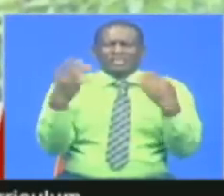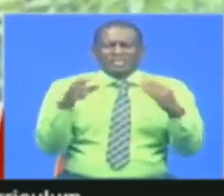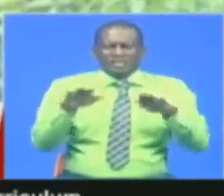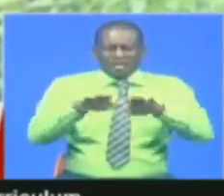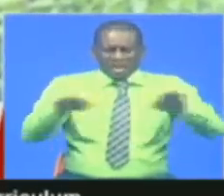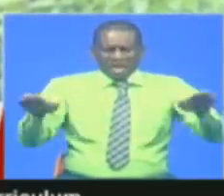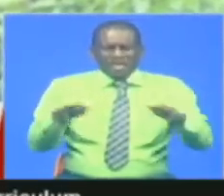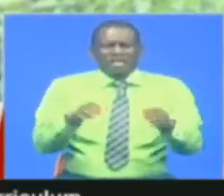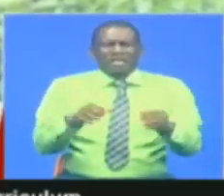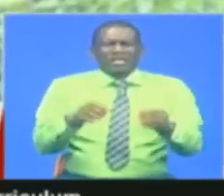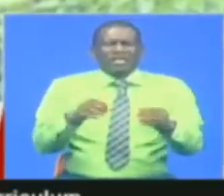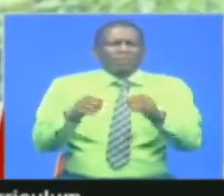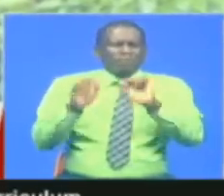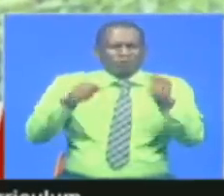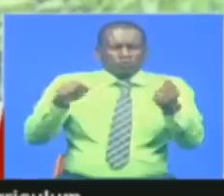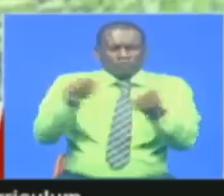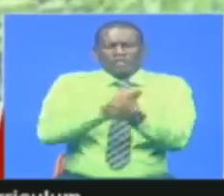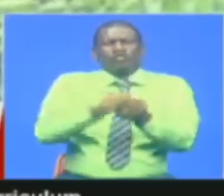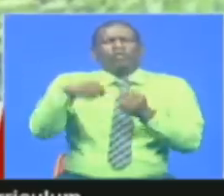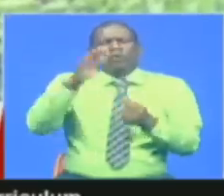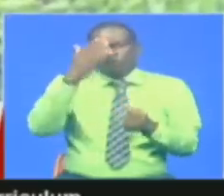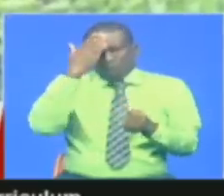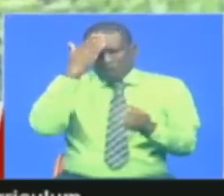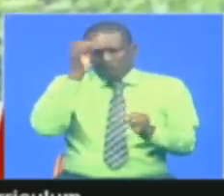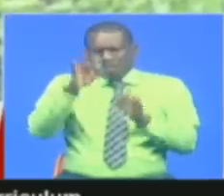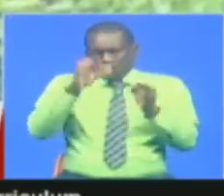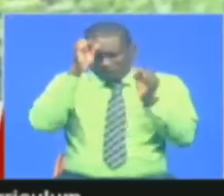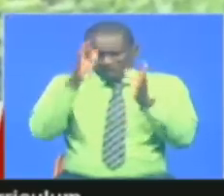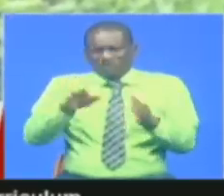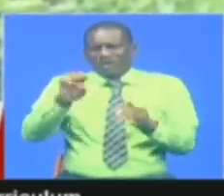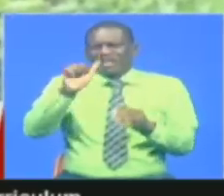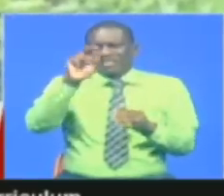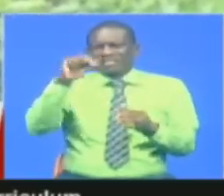more destruction come Monday if Governor Sang